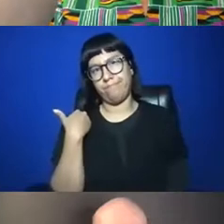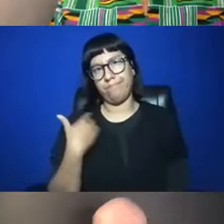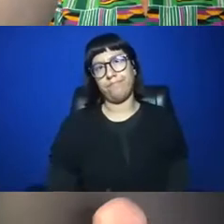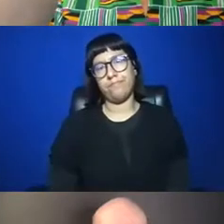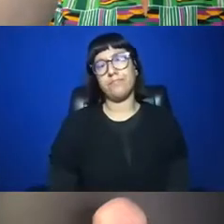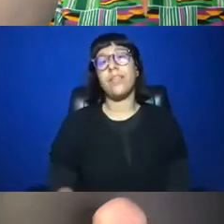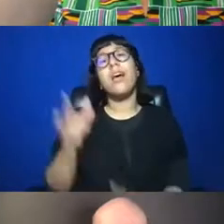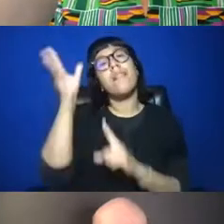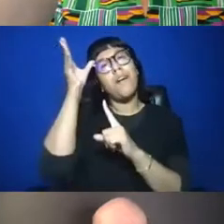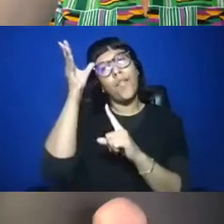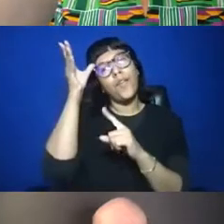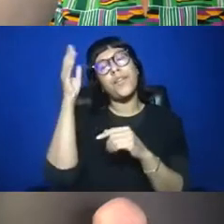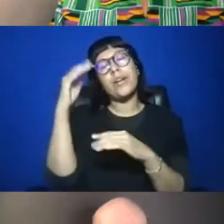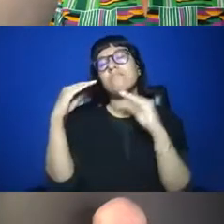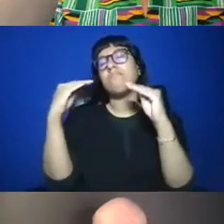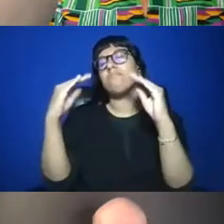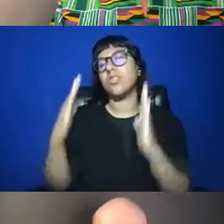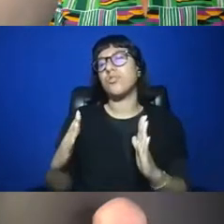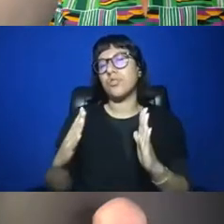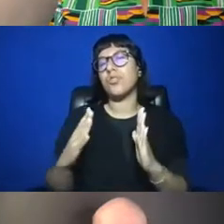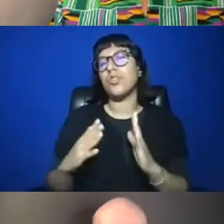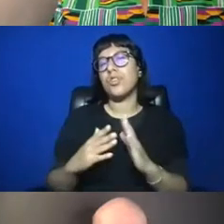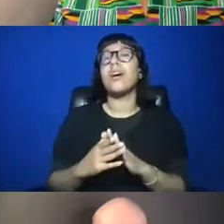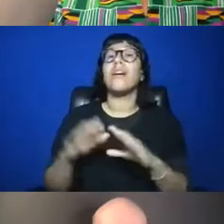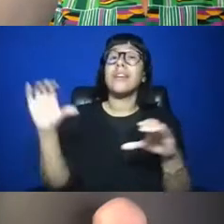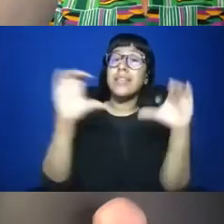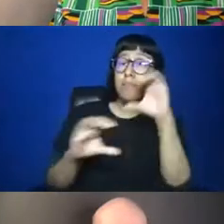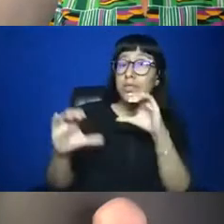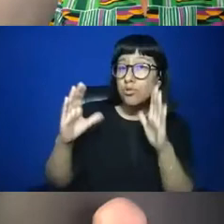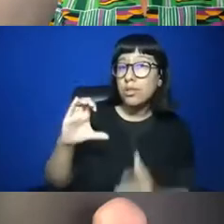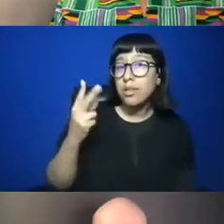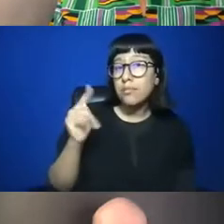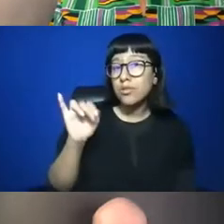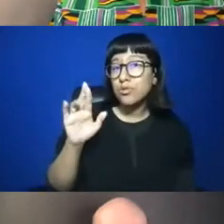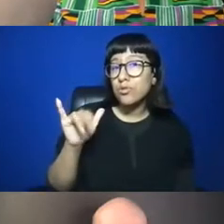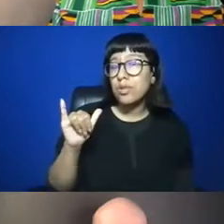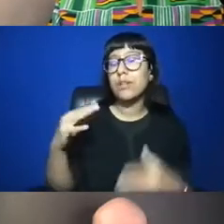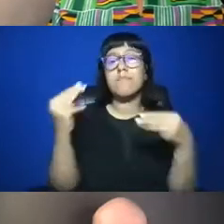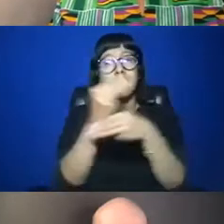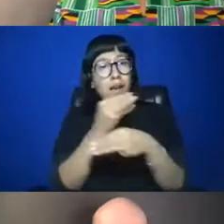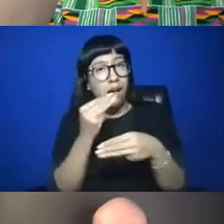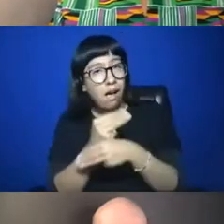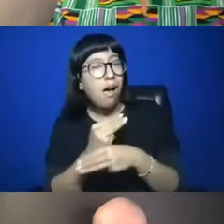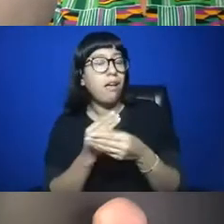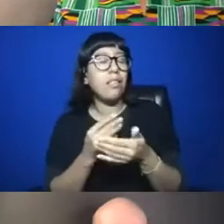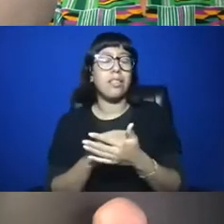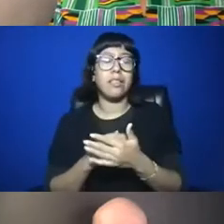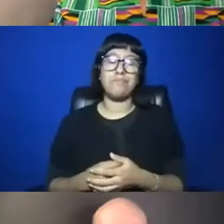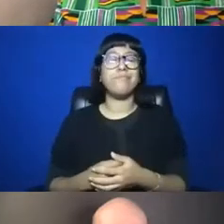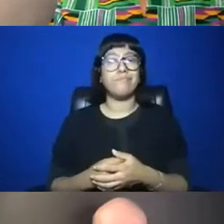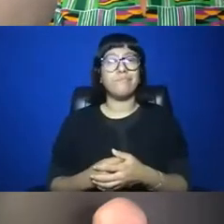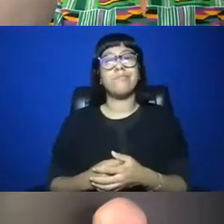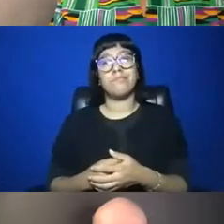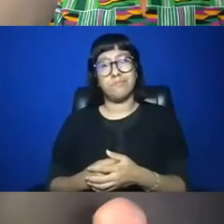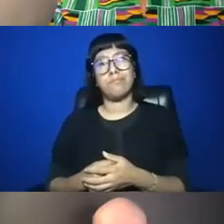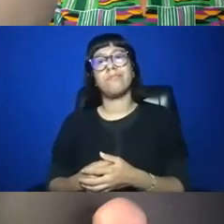he was a teacher, chemistry and math at the time. And then that's kind of